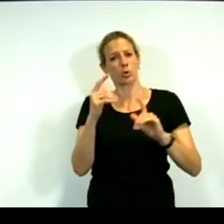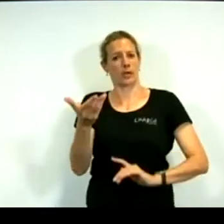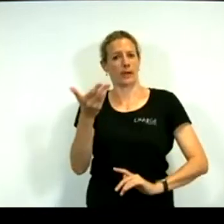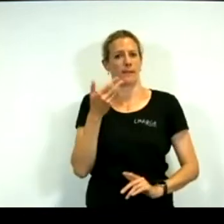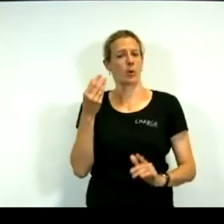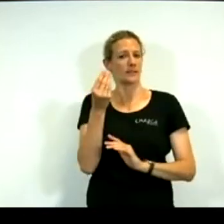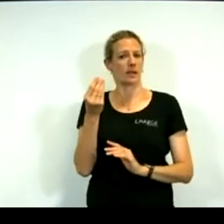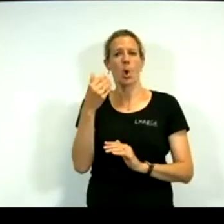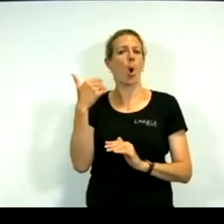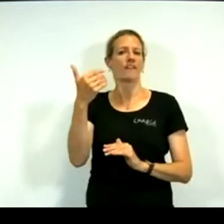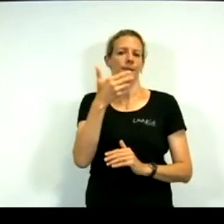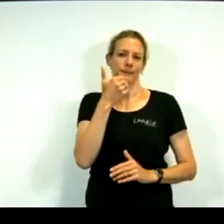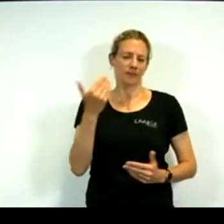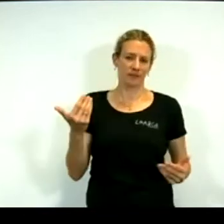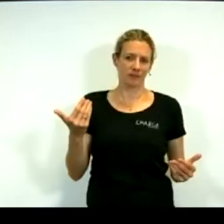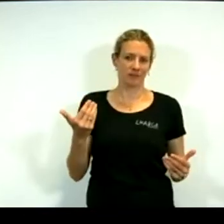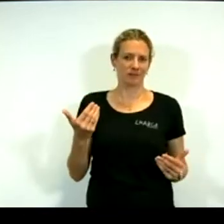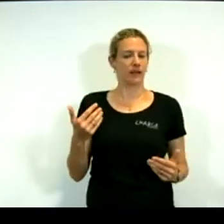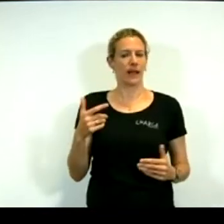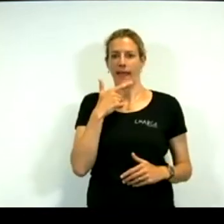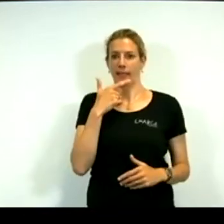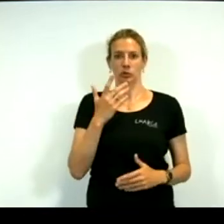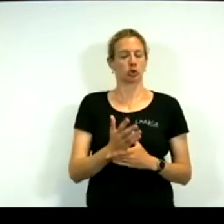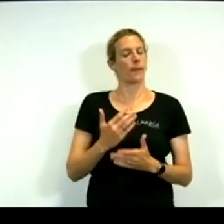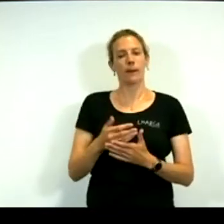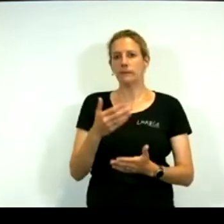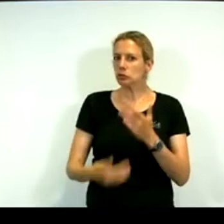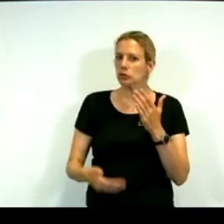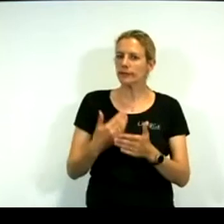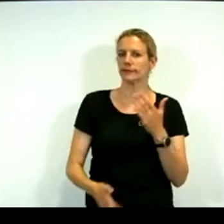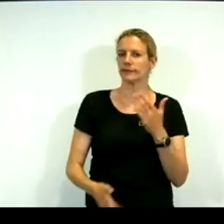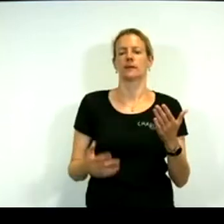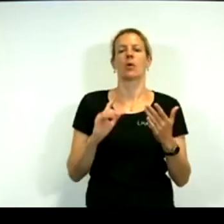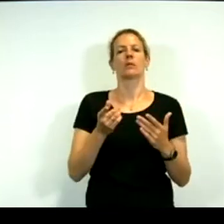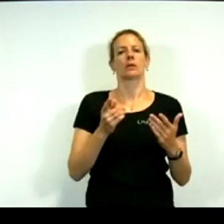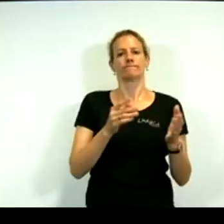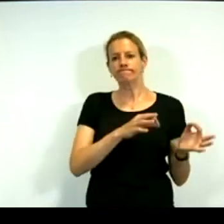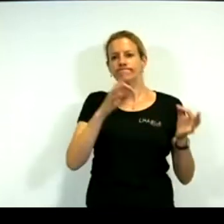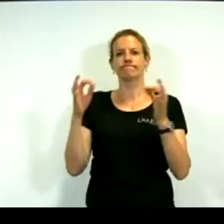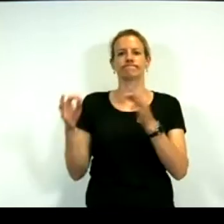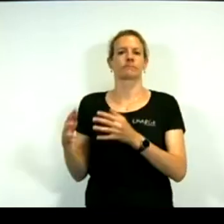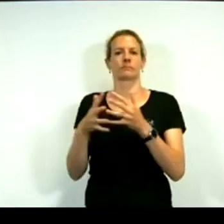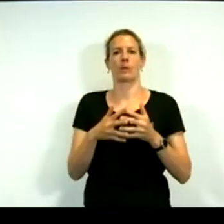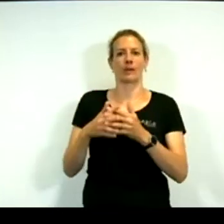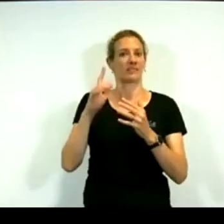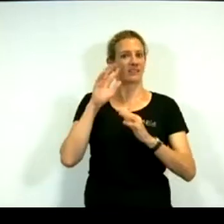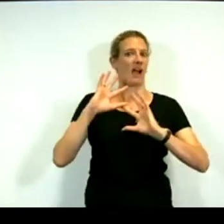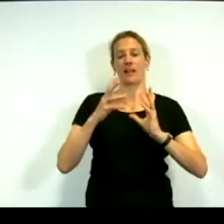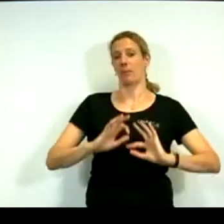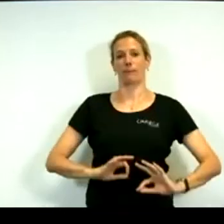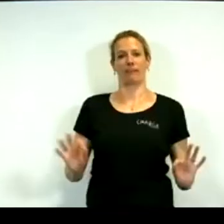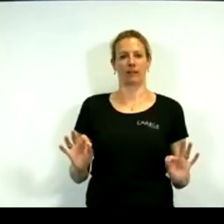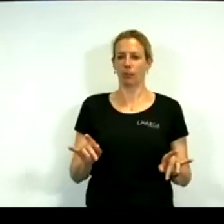in England all the time. And then I got to California where I thought everything was perfect, and it was even worse